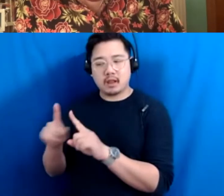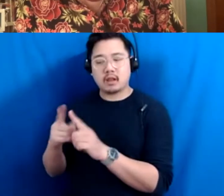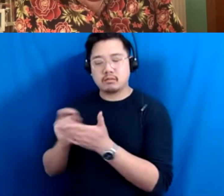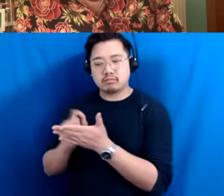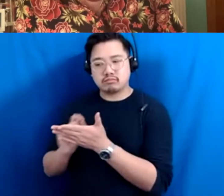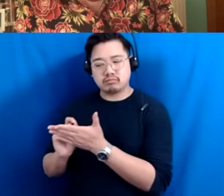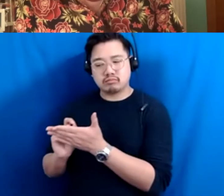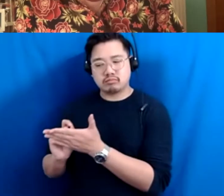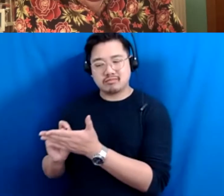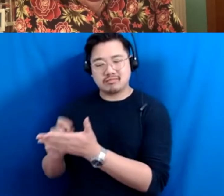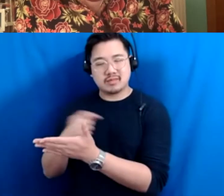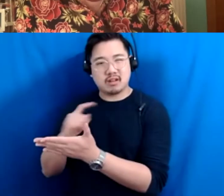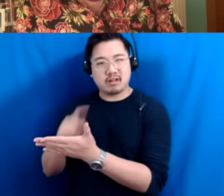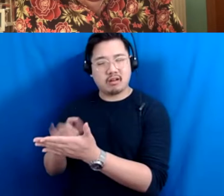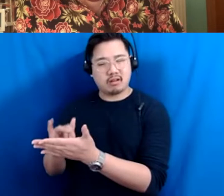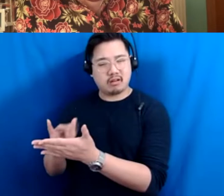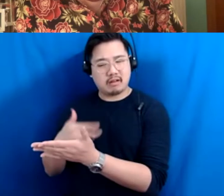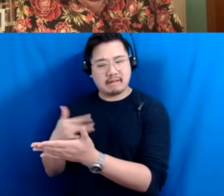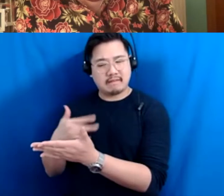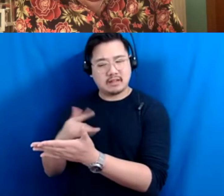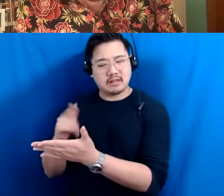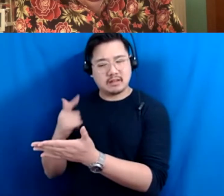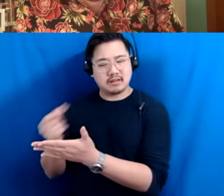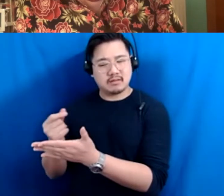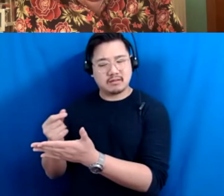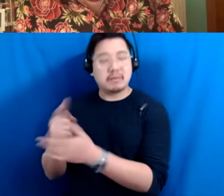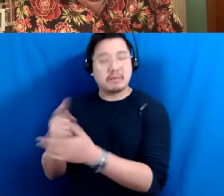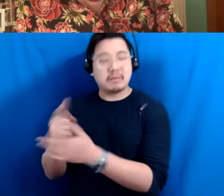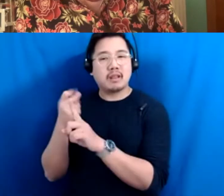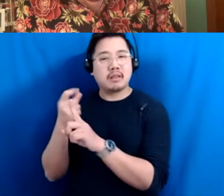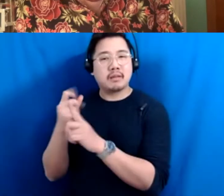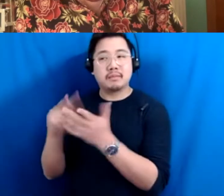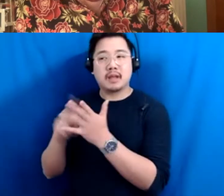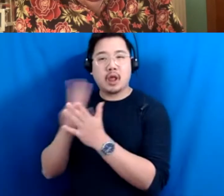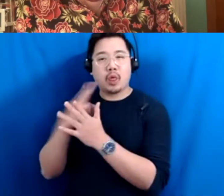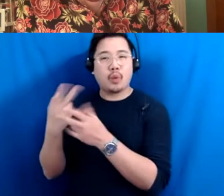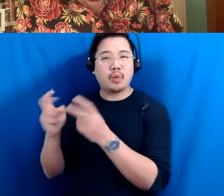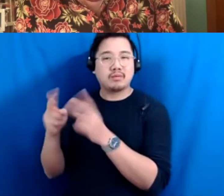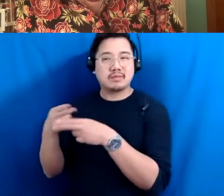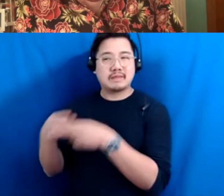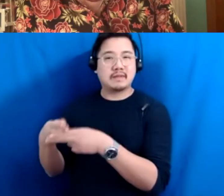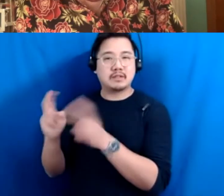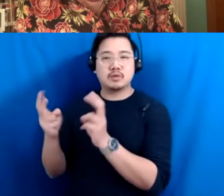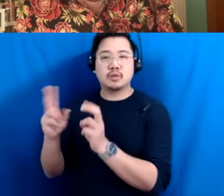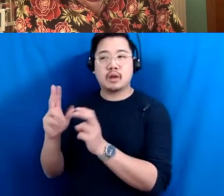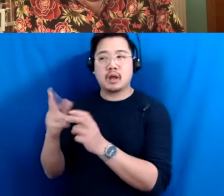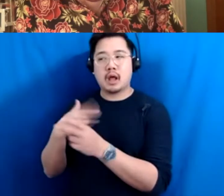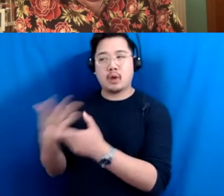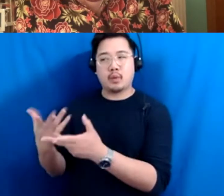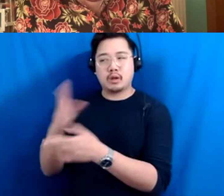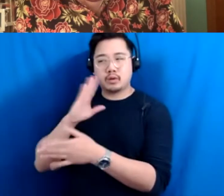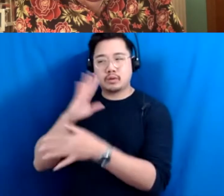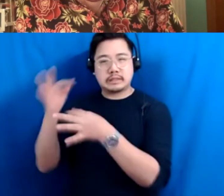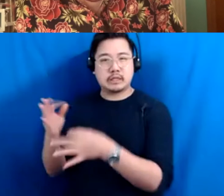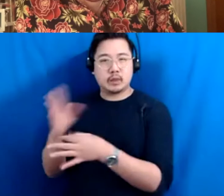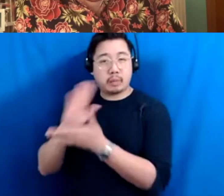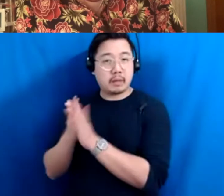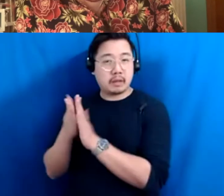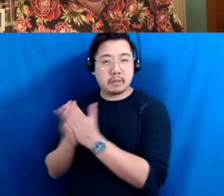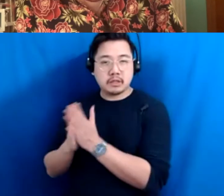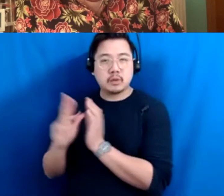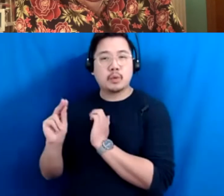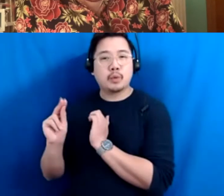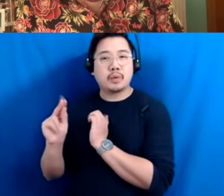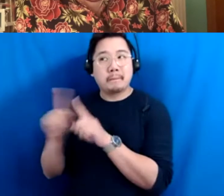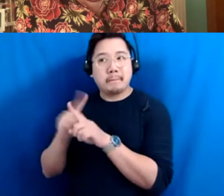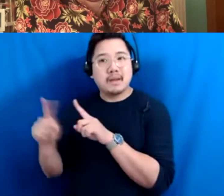roll with it. I'm just going to write this. I'm not going to call it anything. I refused to call it a novel for the longest time. And that became the book I wrote